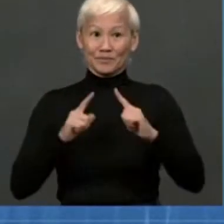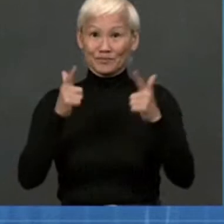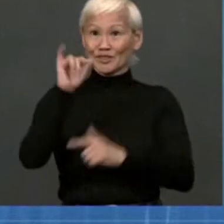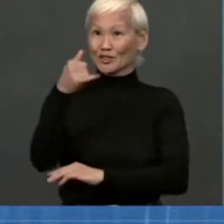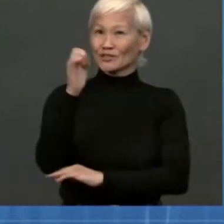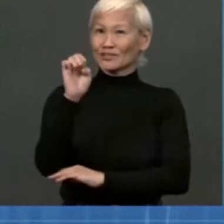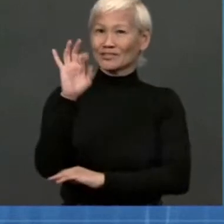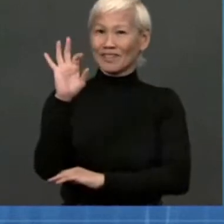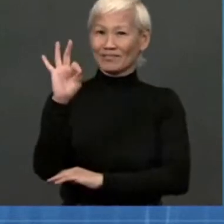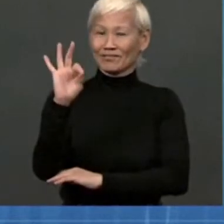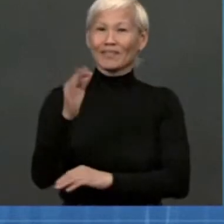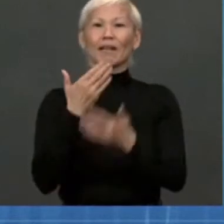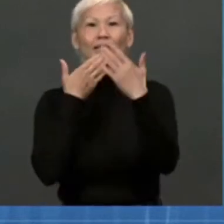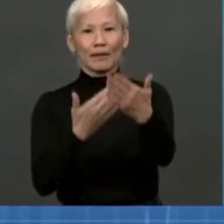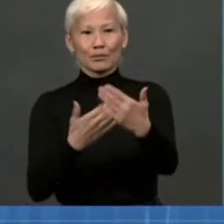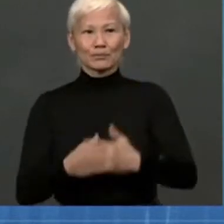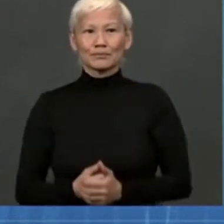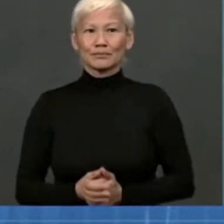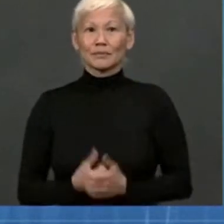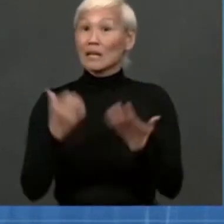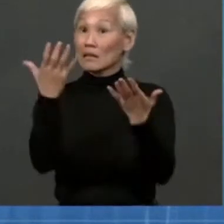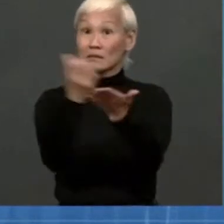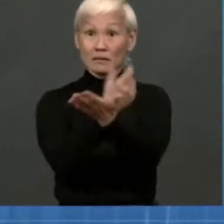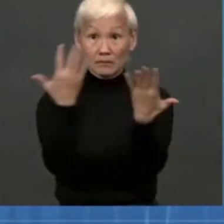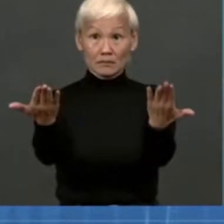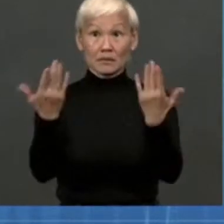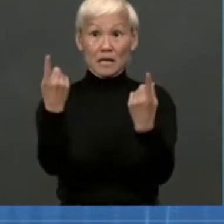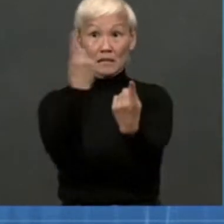Doctor. Let's take a few questions. First question.